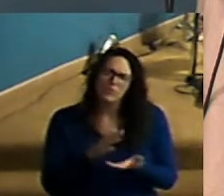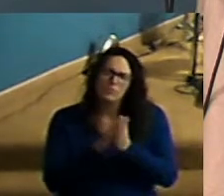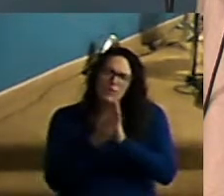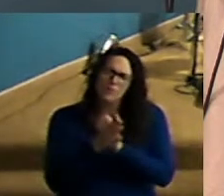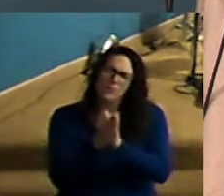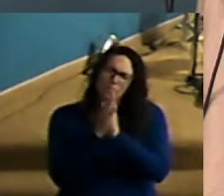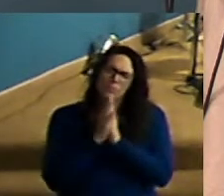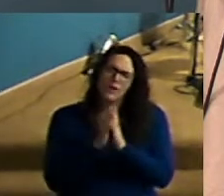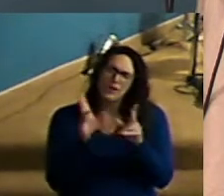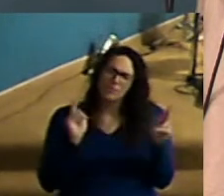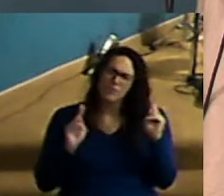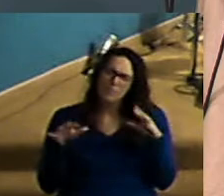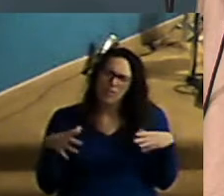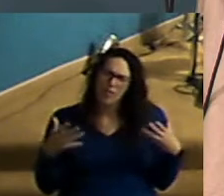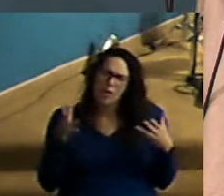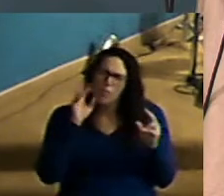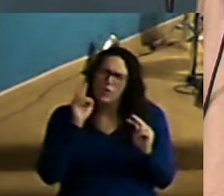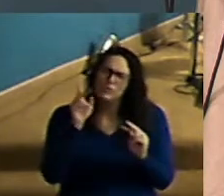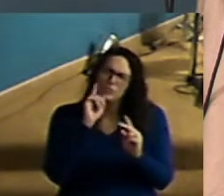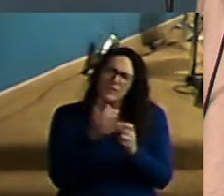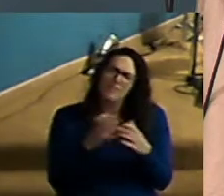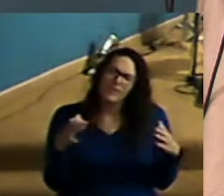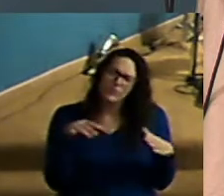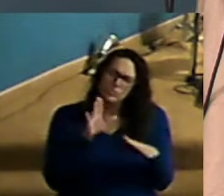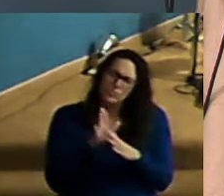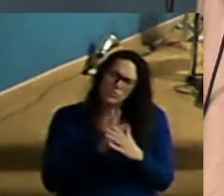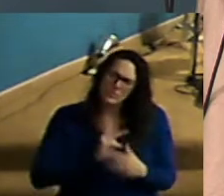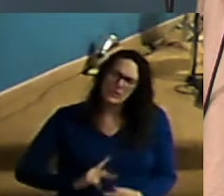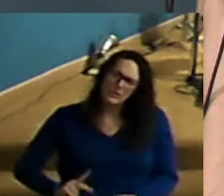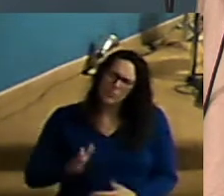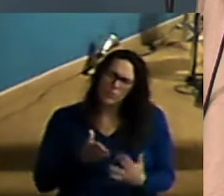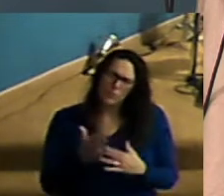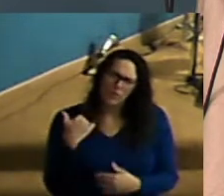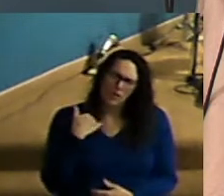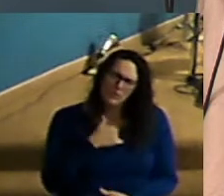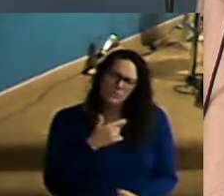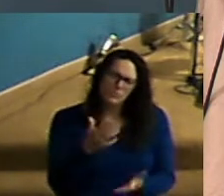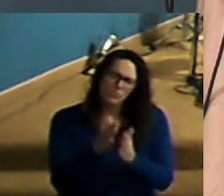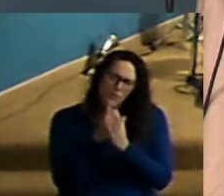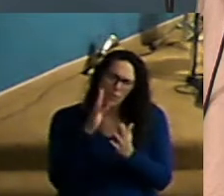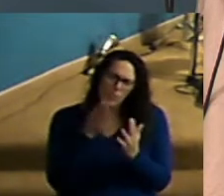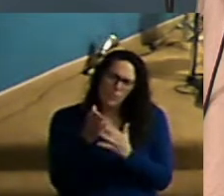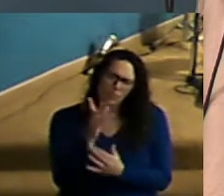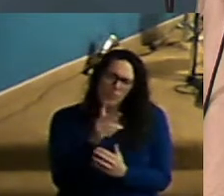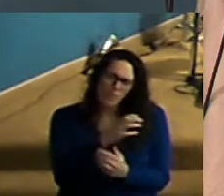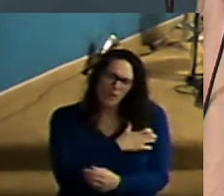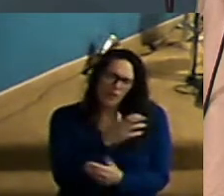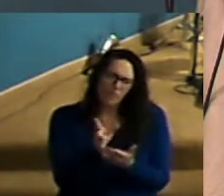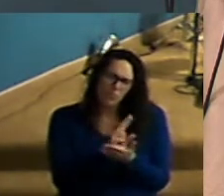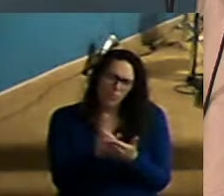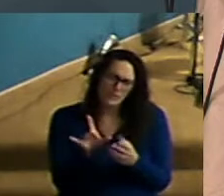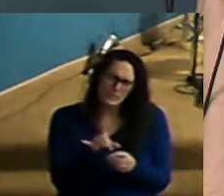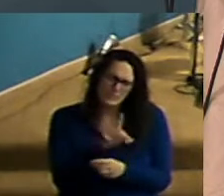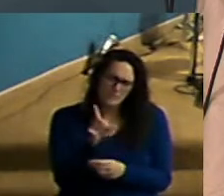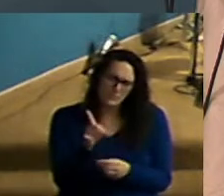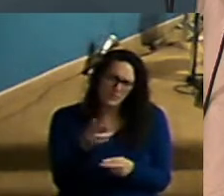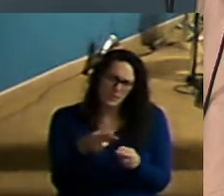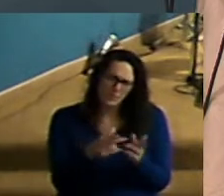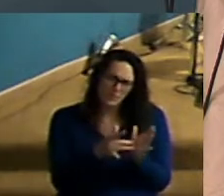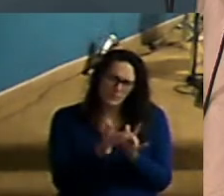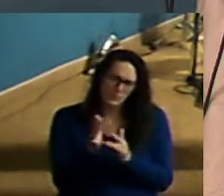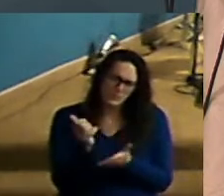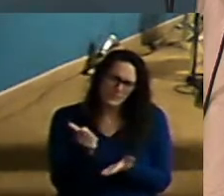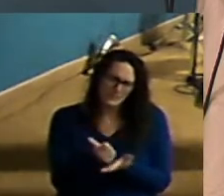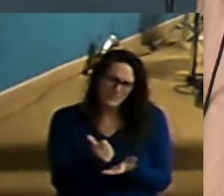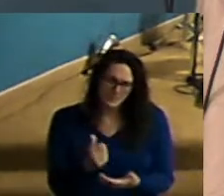and watch you advance your kingdom mission through us. We pray this through the power of the Holy Spirit in the name of Jesus.